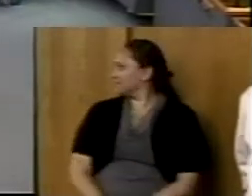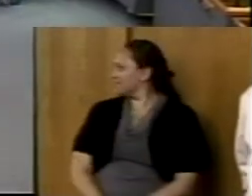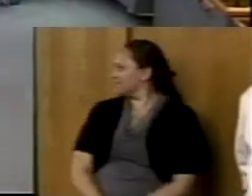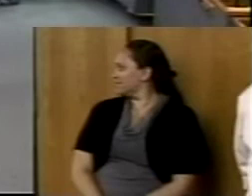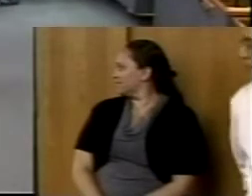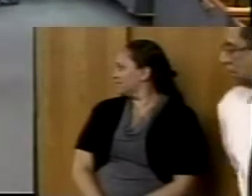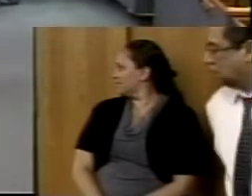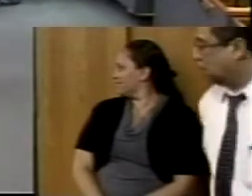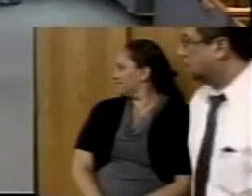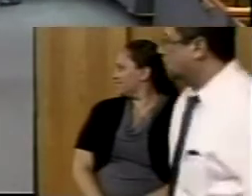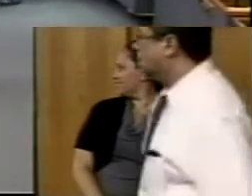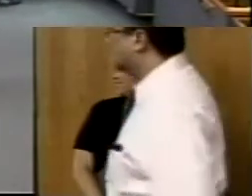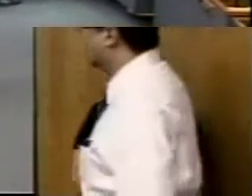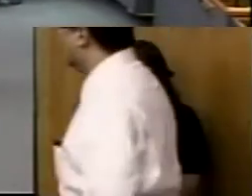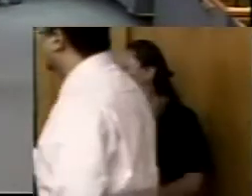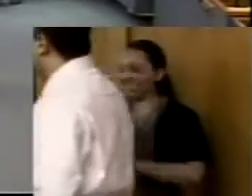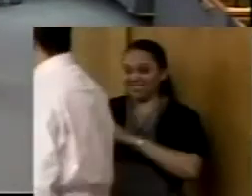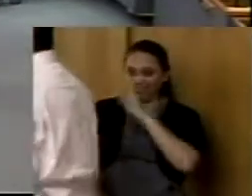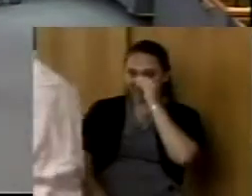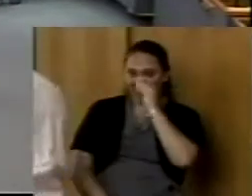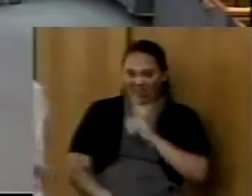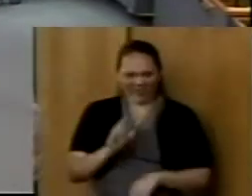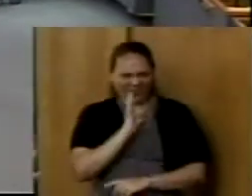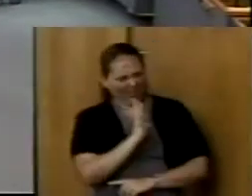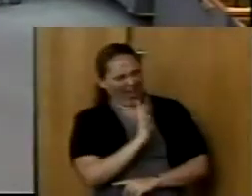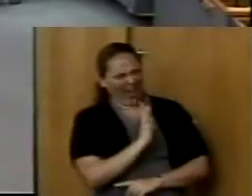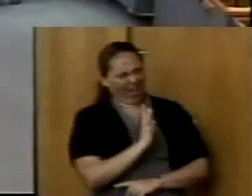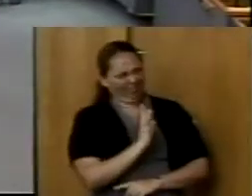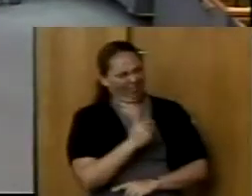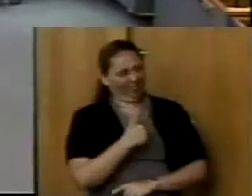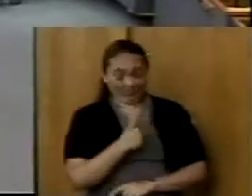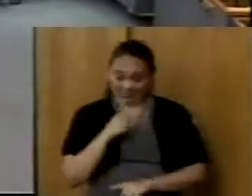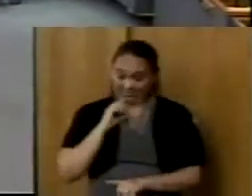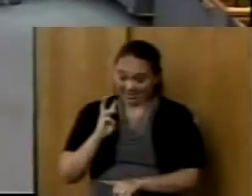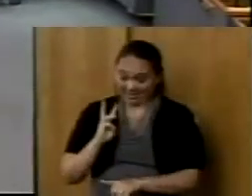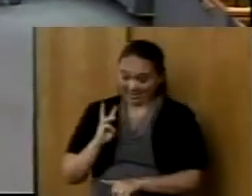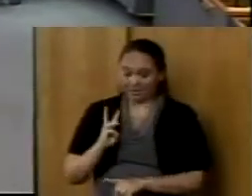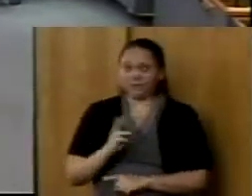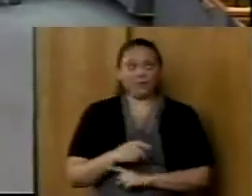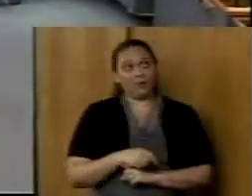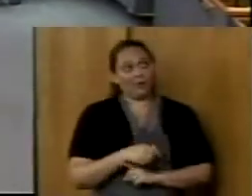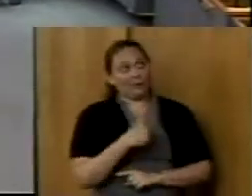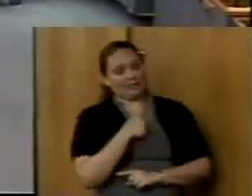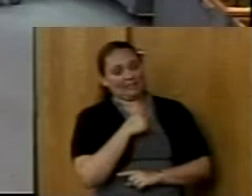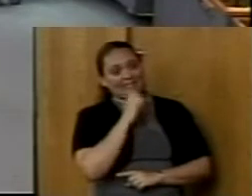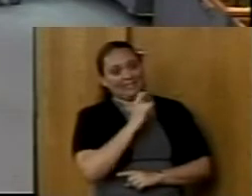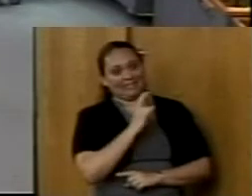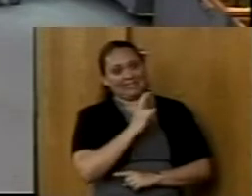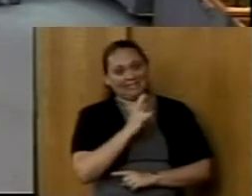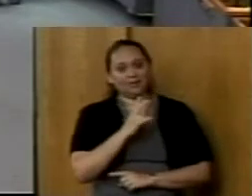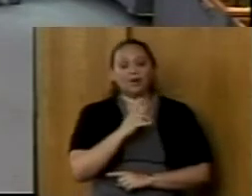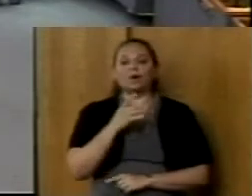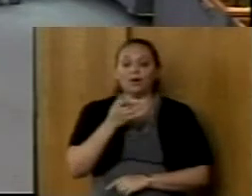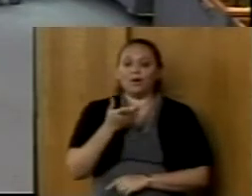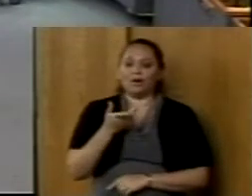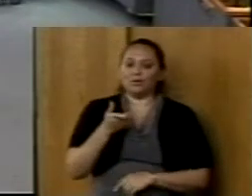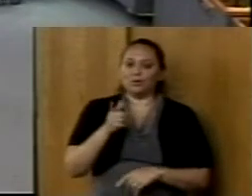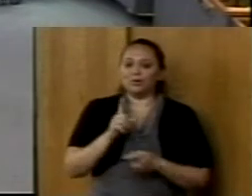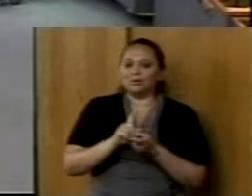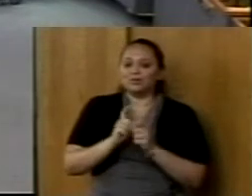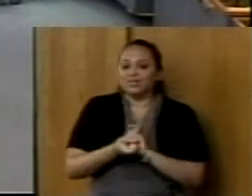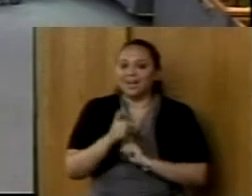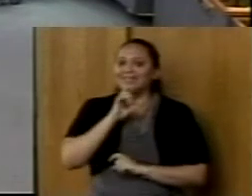Oh, okay. 6, right? How old are you now? 7 or 8. No, well, you're 6, age 6. You turn 7 after the cutoff